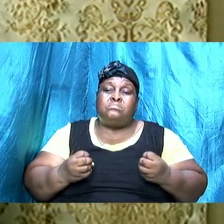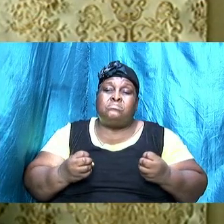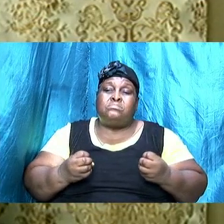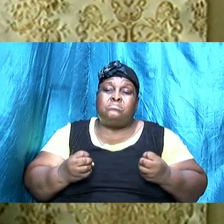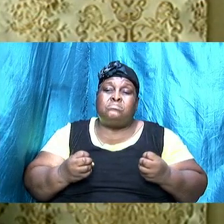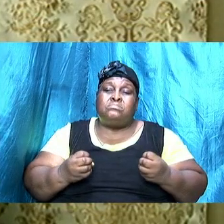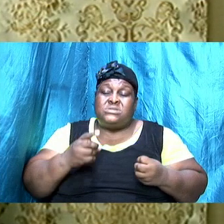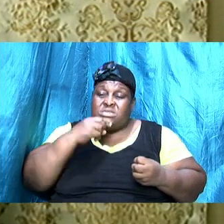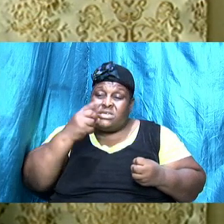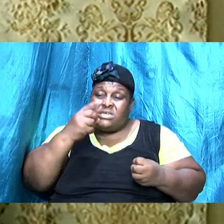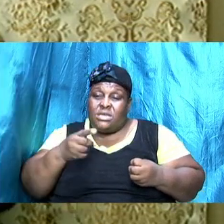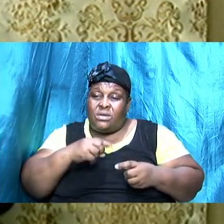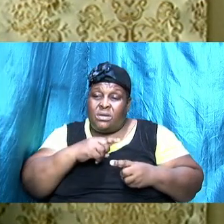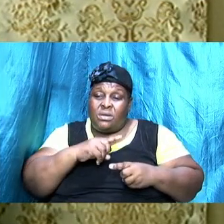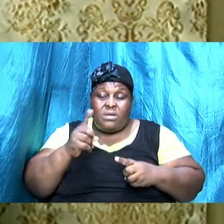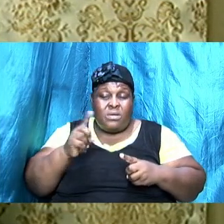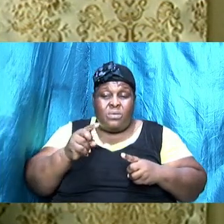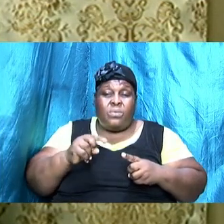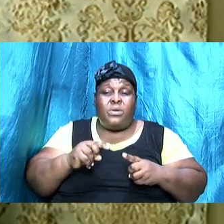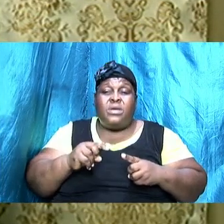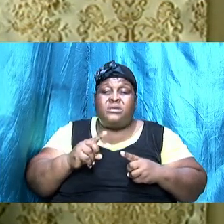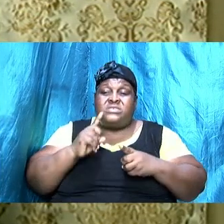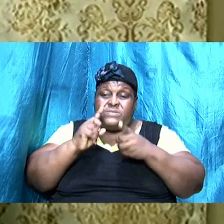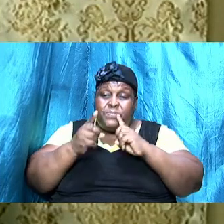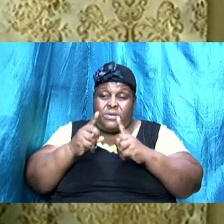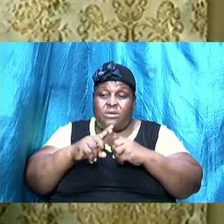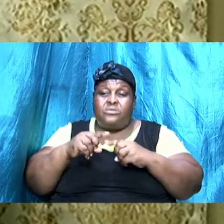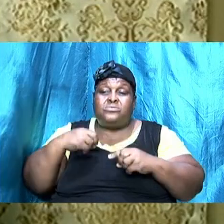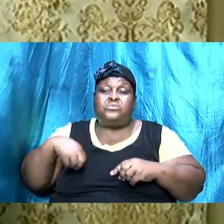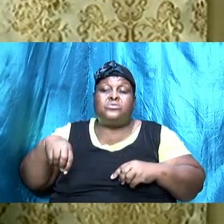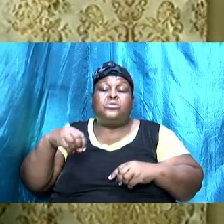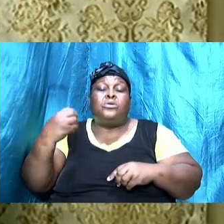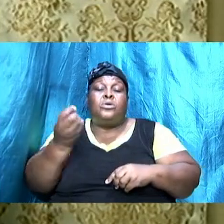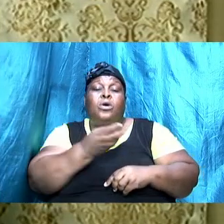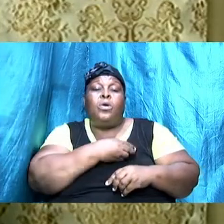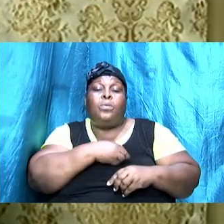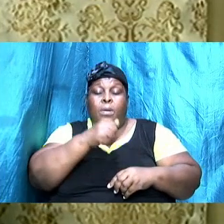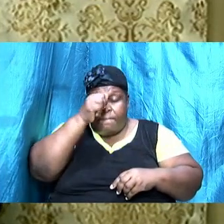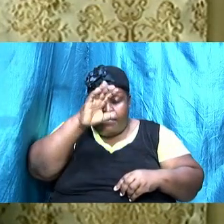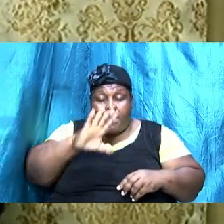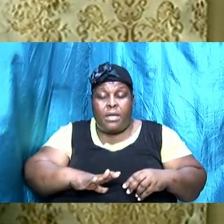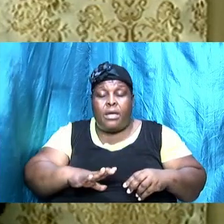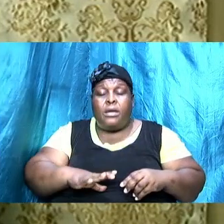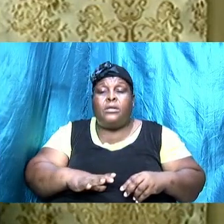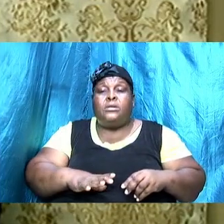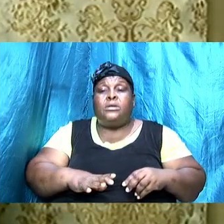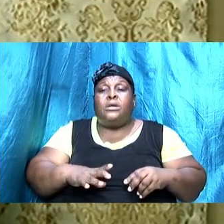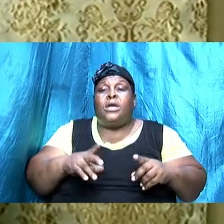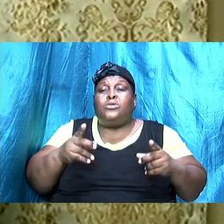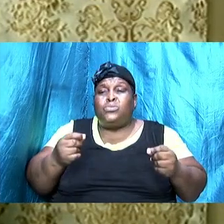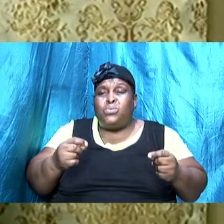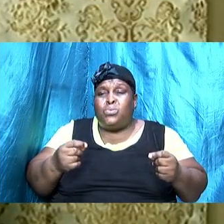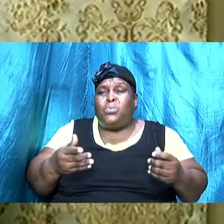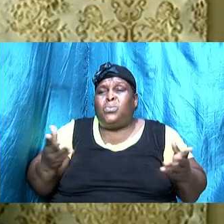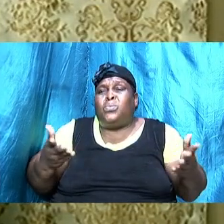I confront our men, all of us as men, and so that we can move to do what we must